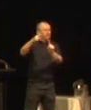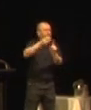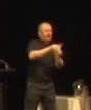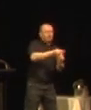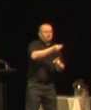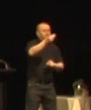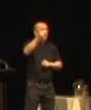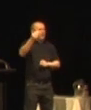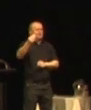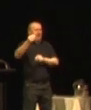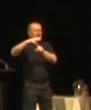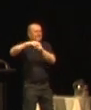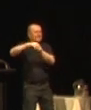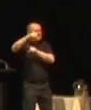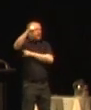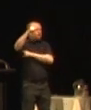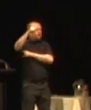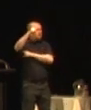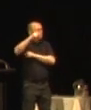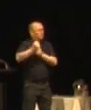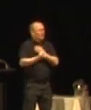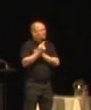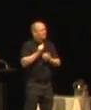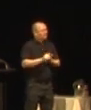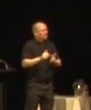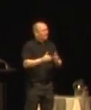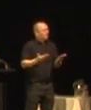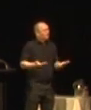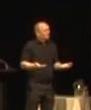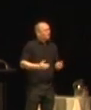has control over a domain of thought, of resources in society,